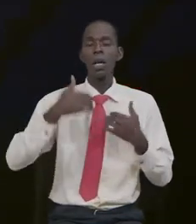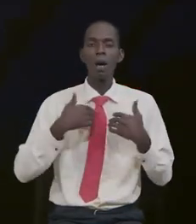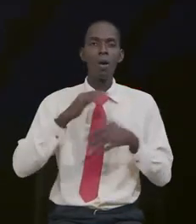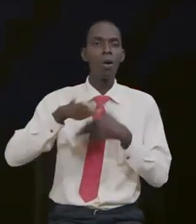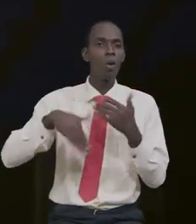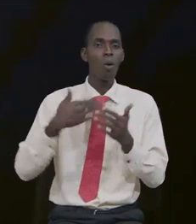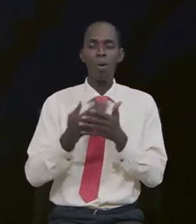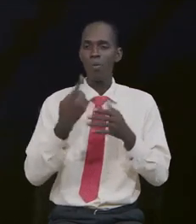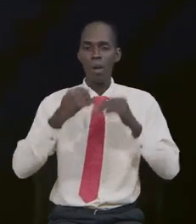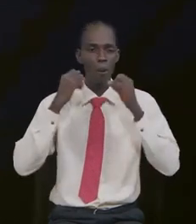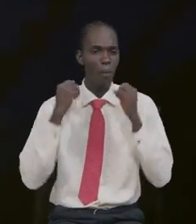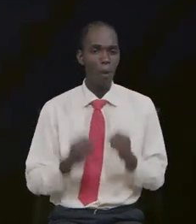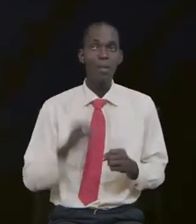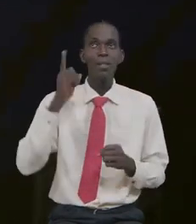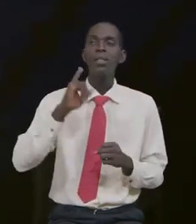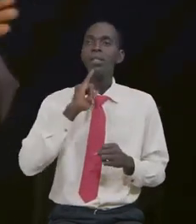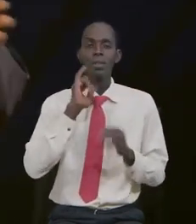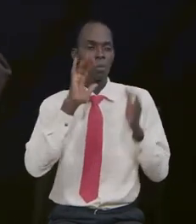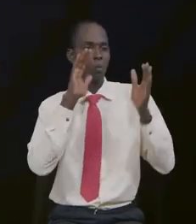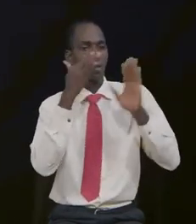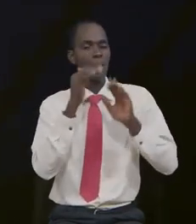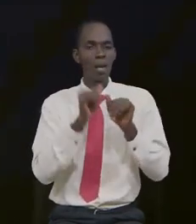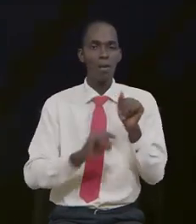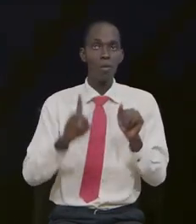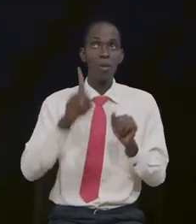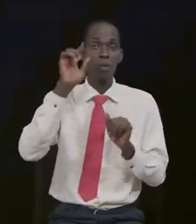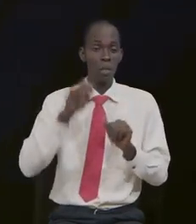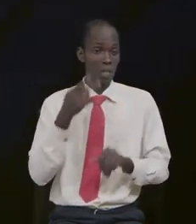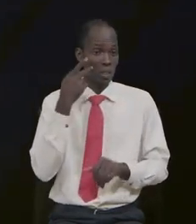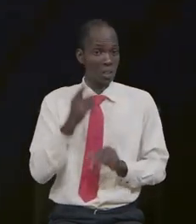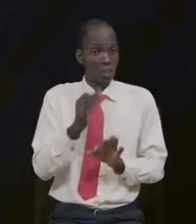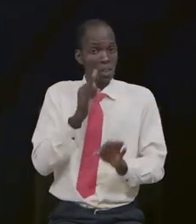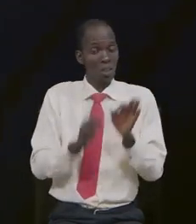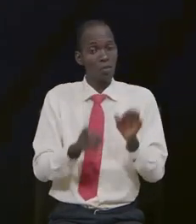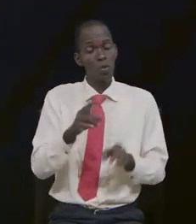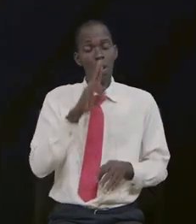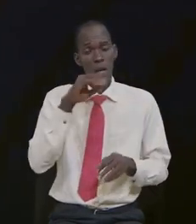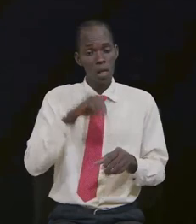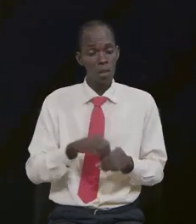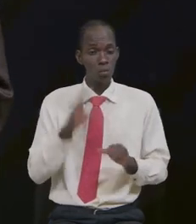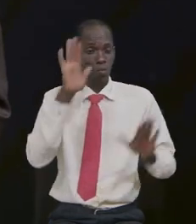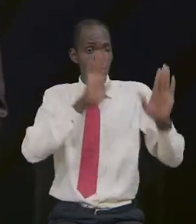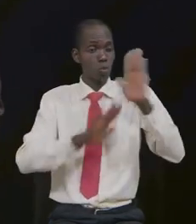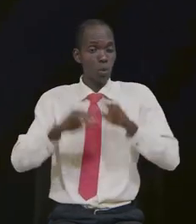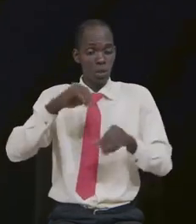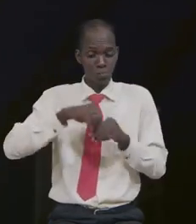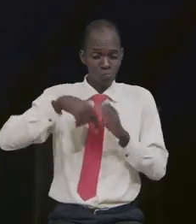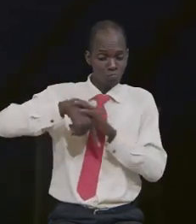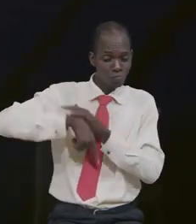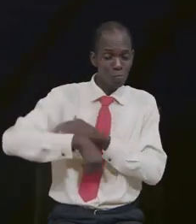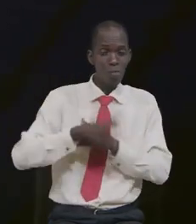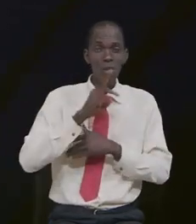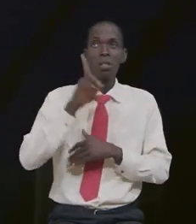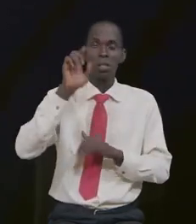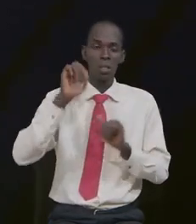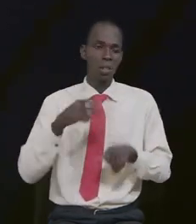he's everywhere present, and he can see. When you are in trouble in deep waters, he can see you. When you are going through